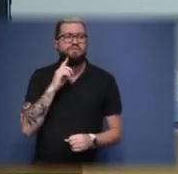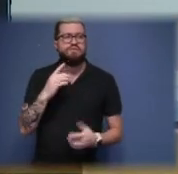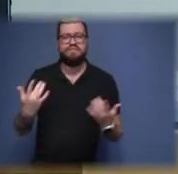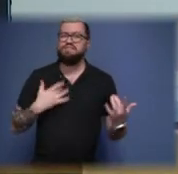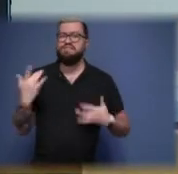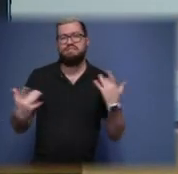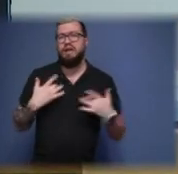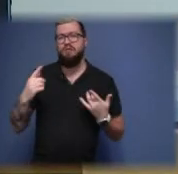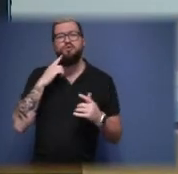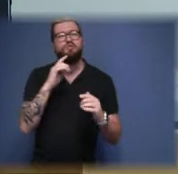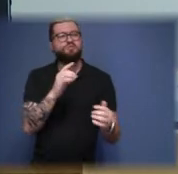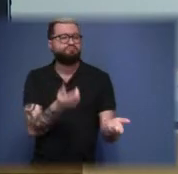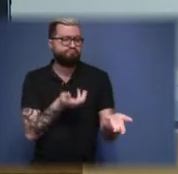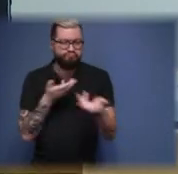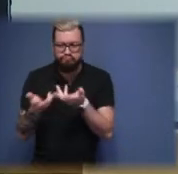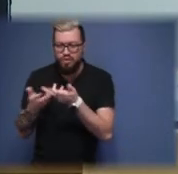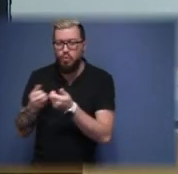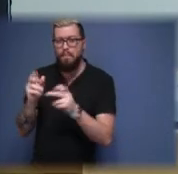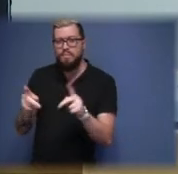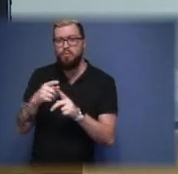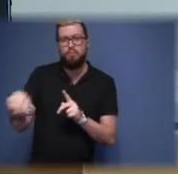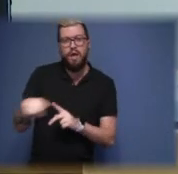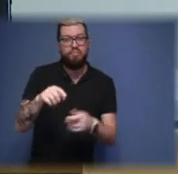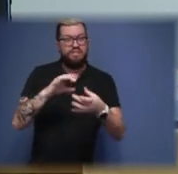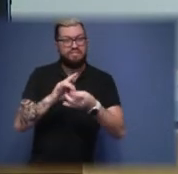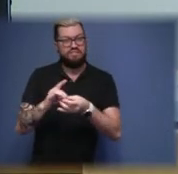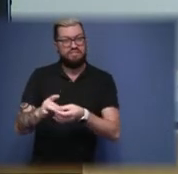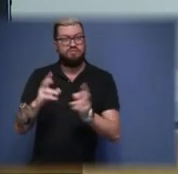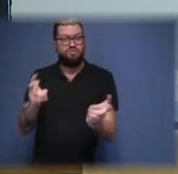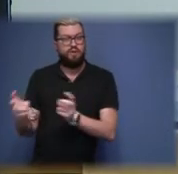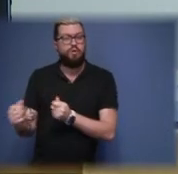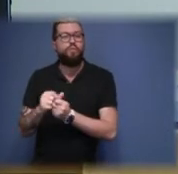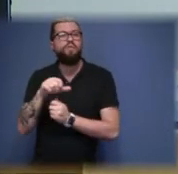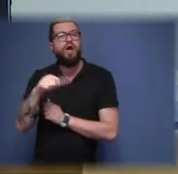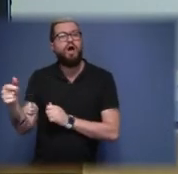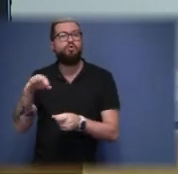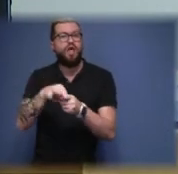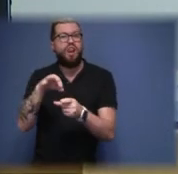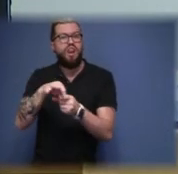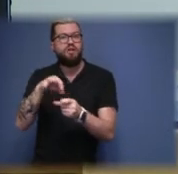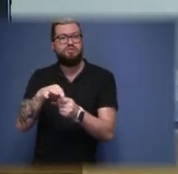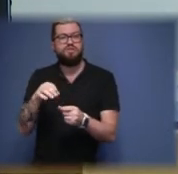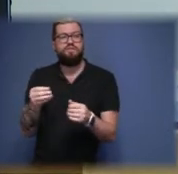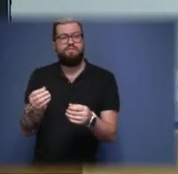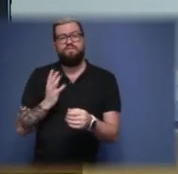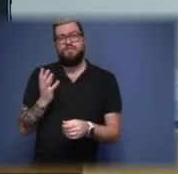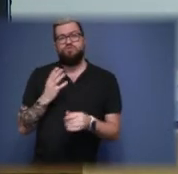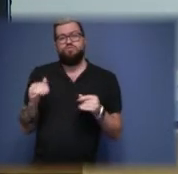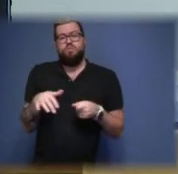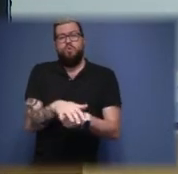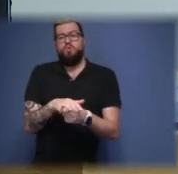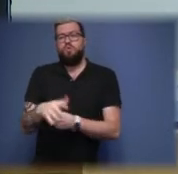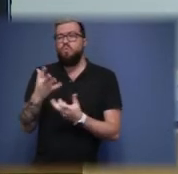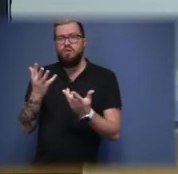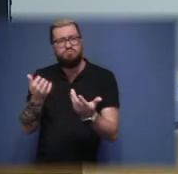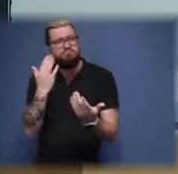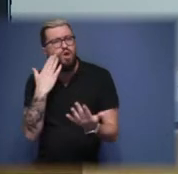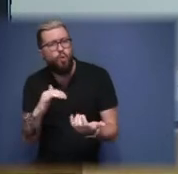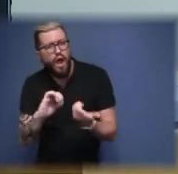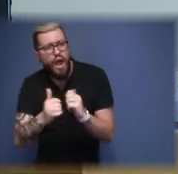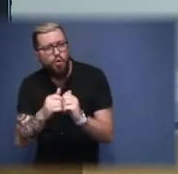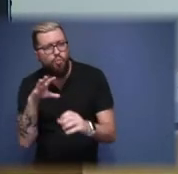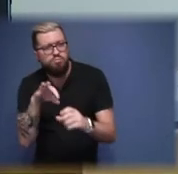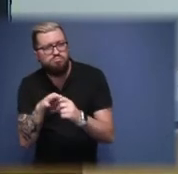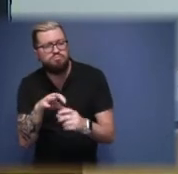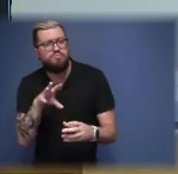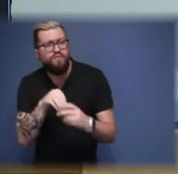I've talked about to people about this. I've had a lot of other elected officials, local elected officials, who want to know how they can get involved.